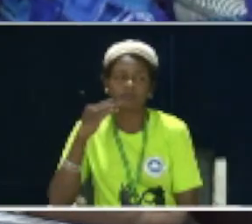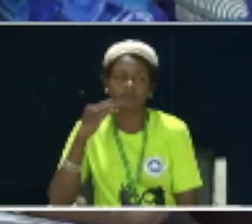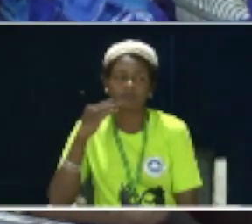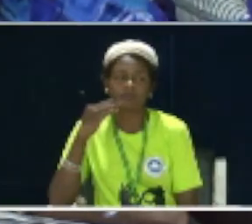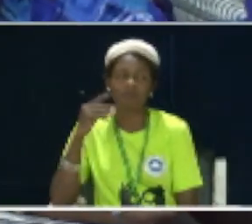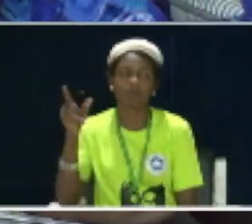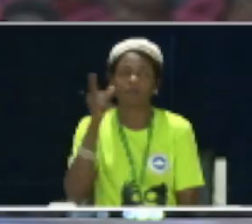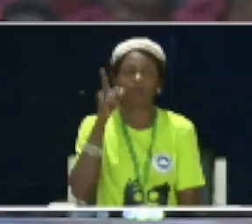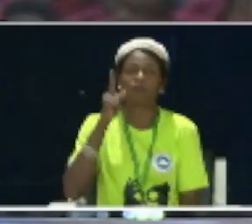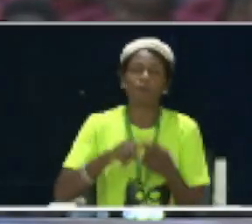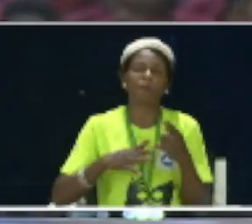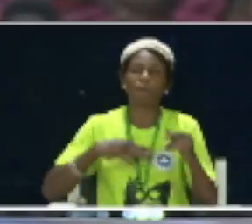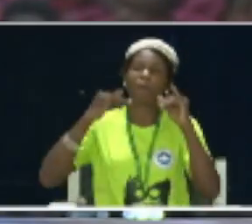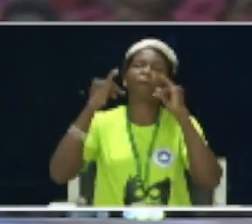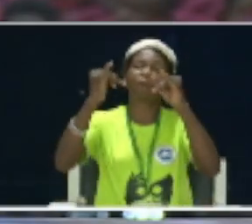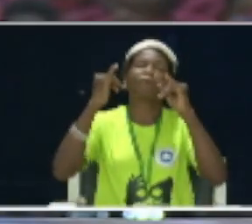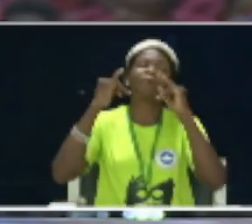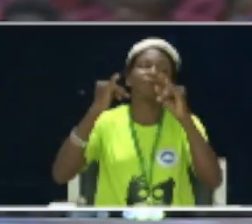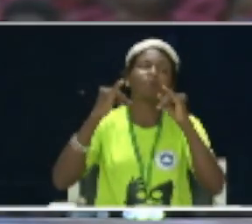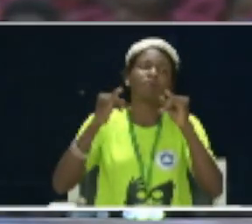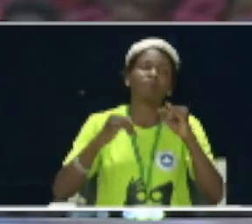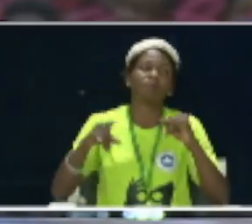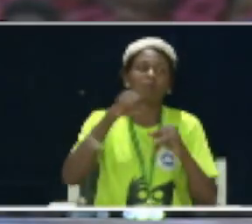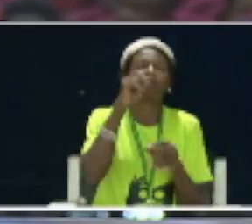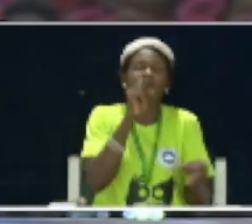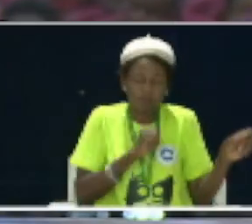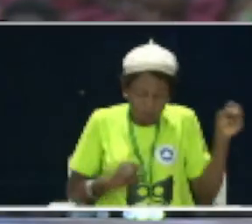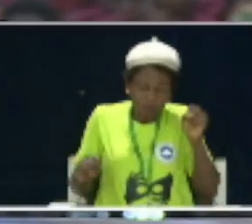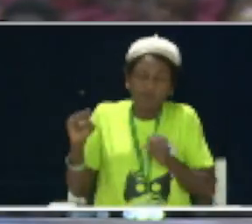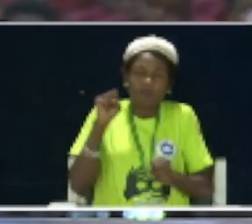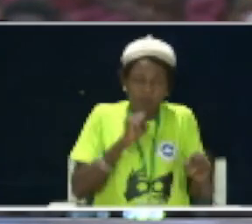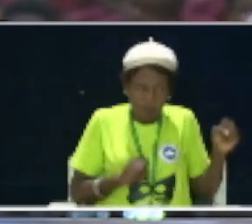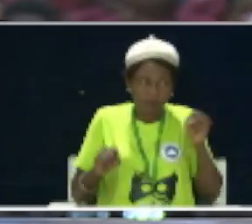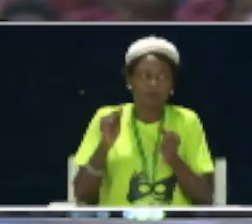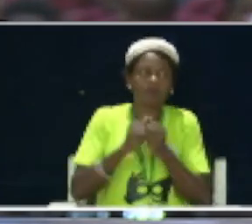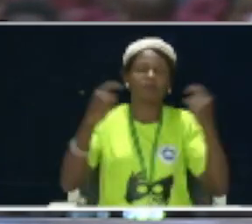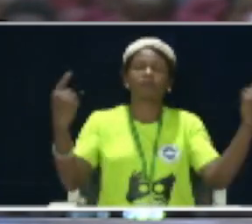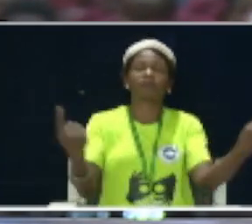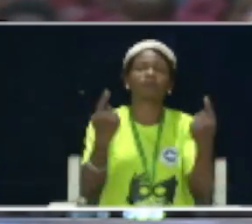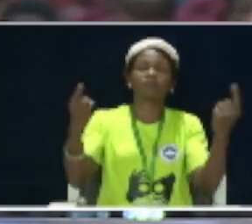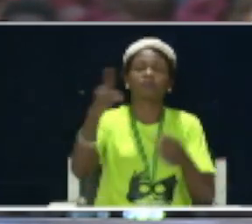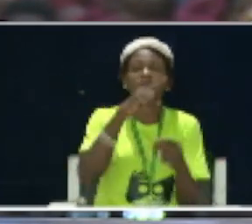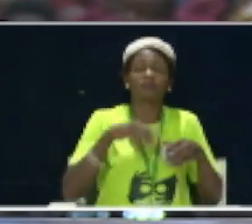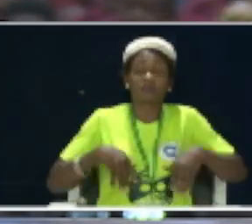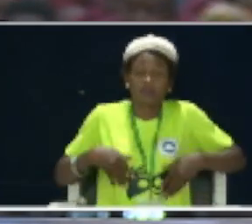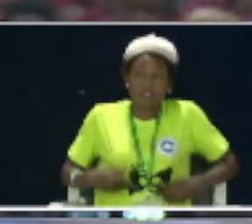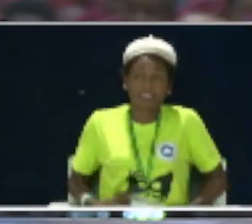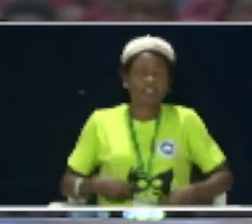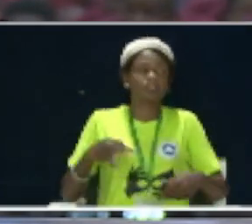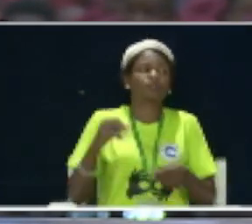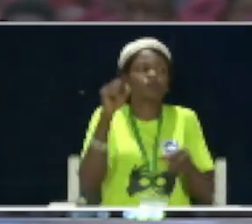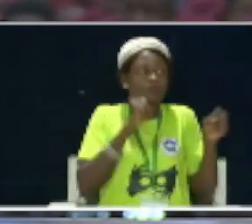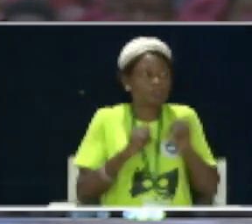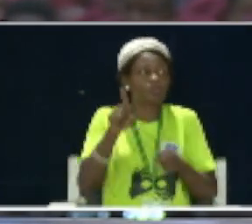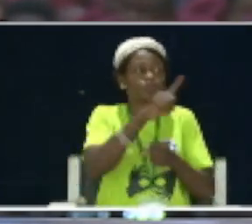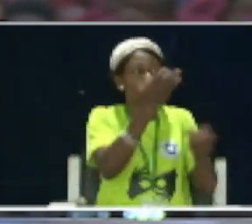Listen to my instructions. You have been struggling with sin. You are tired of struggling. You want